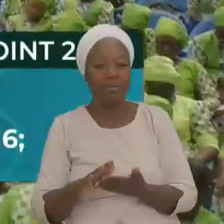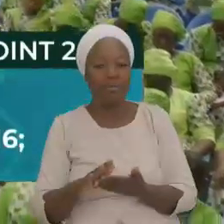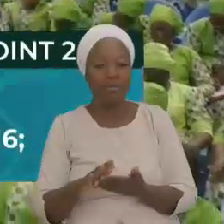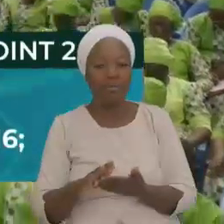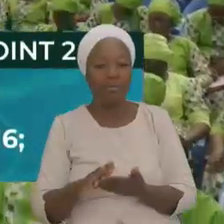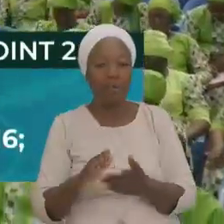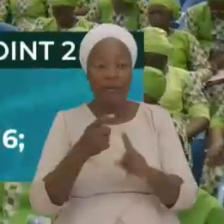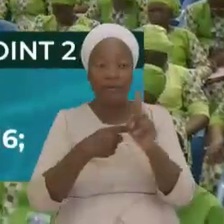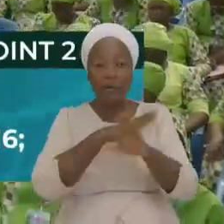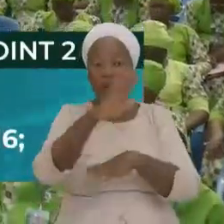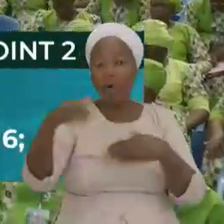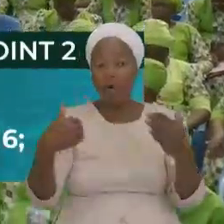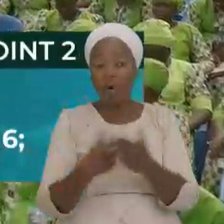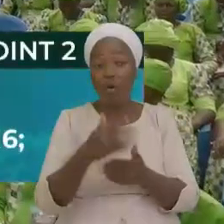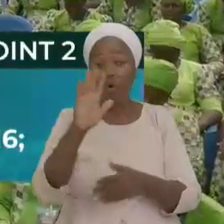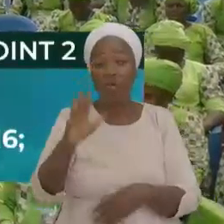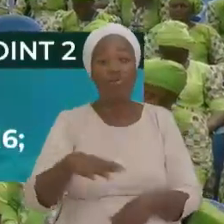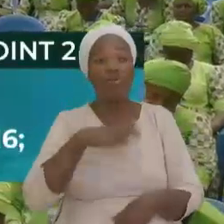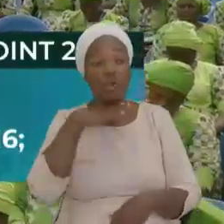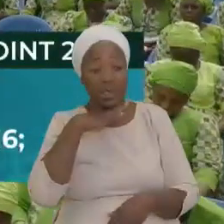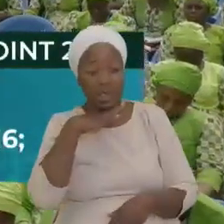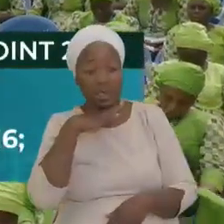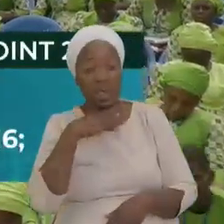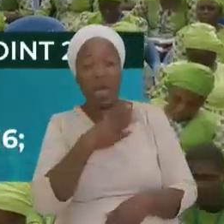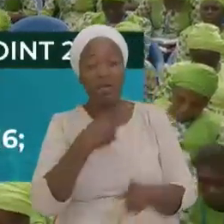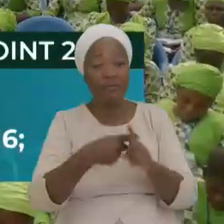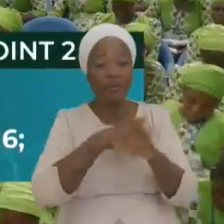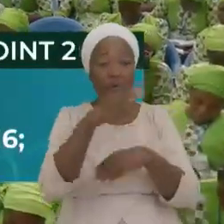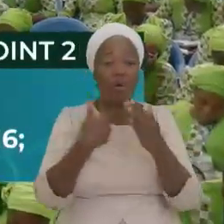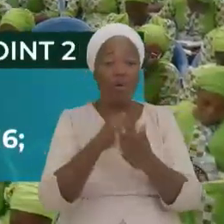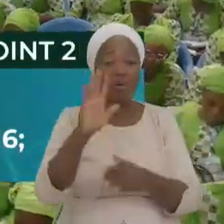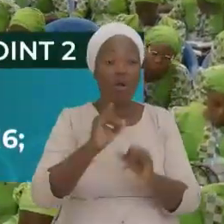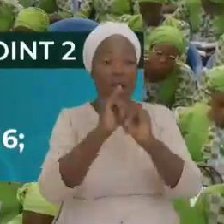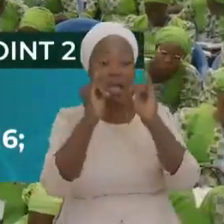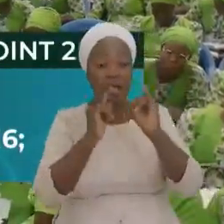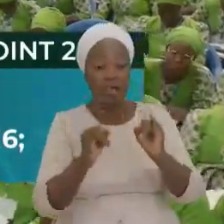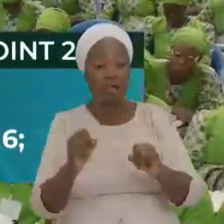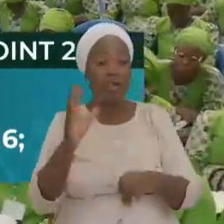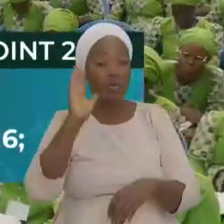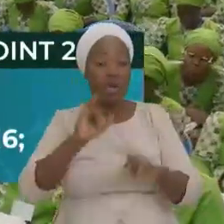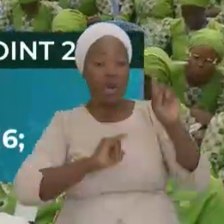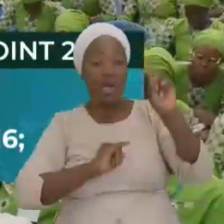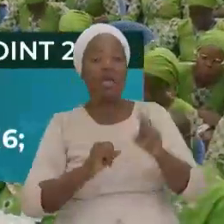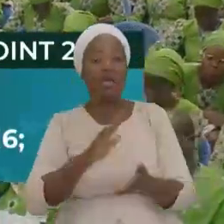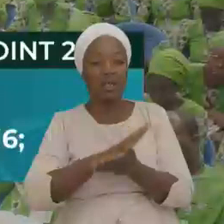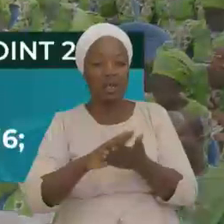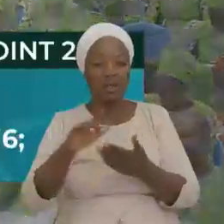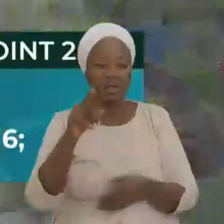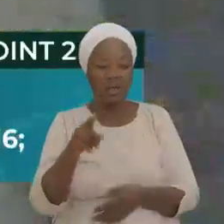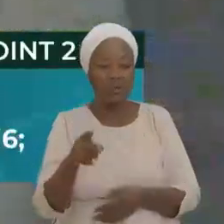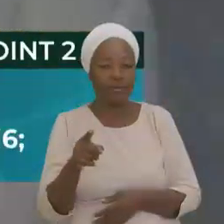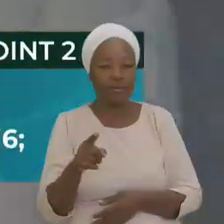From all your filthiness and from all your idols will I cleanse you.